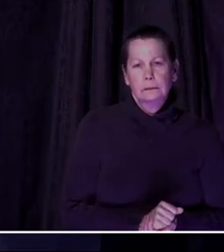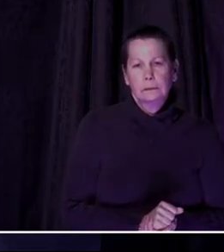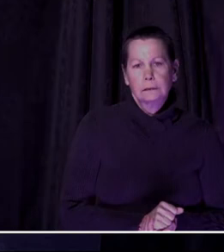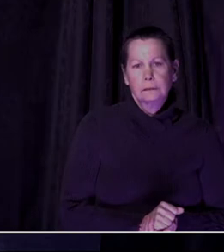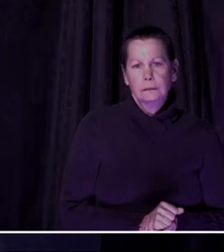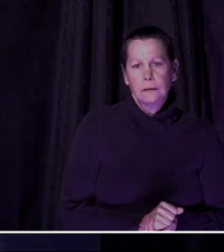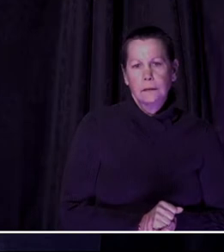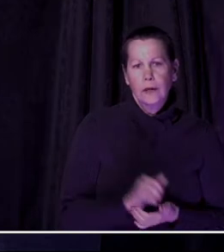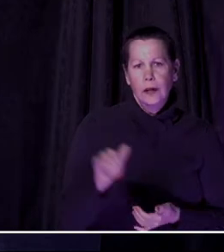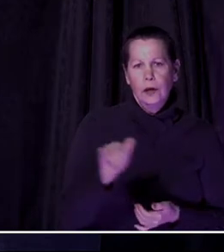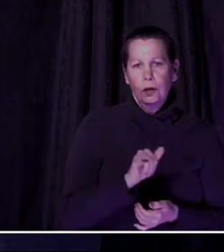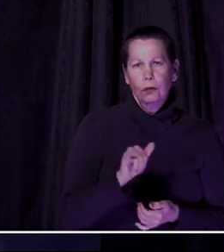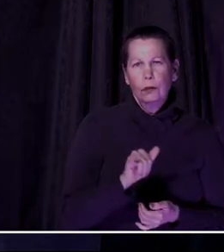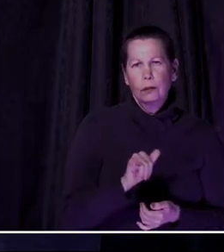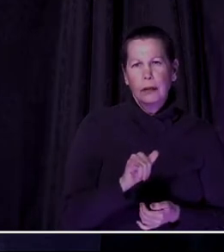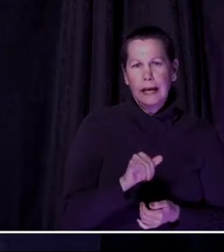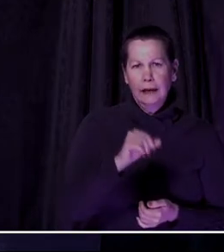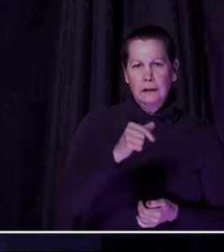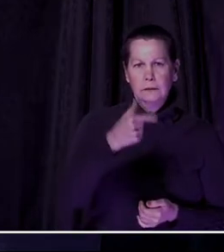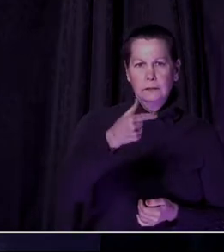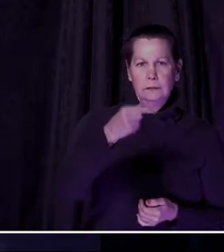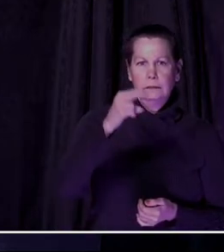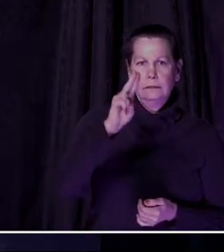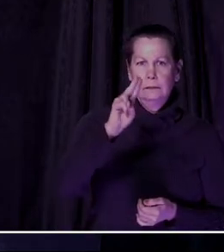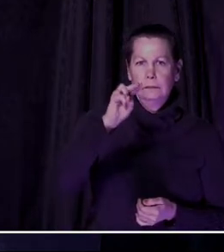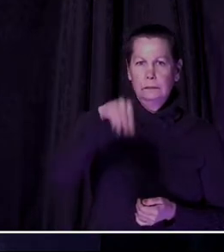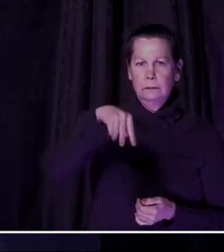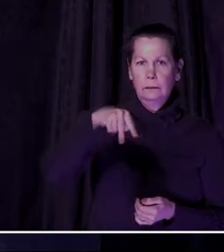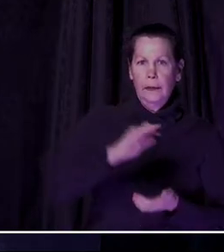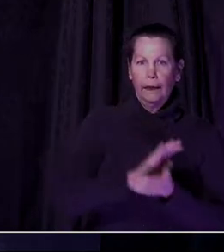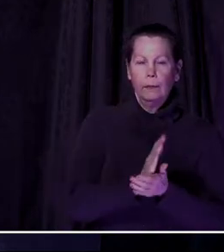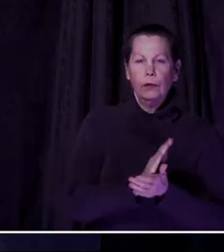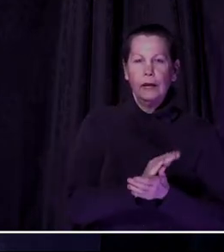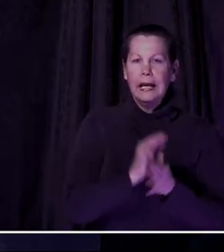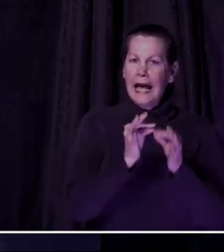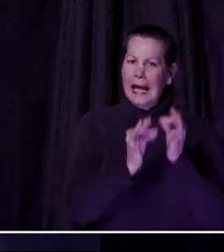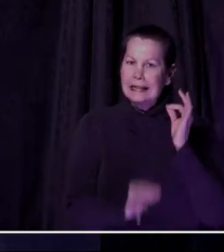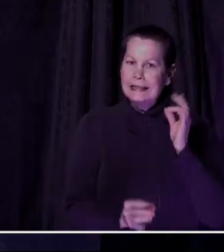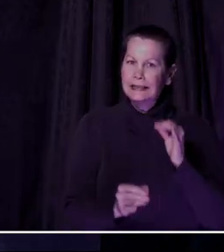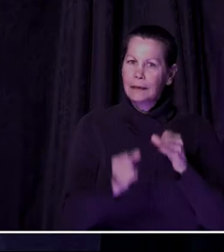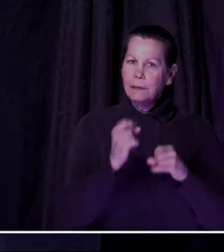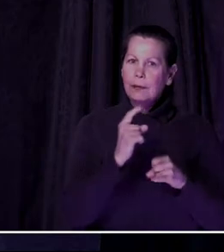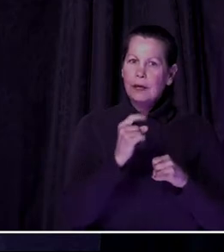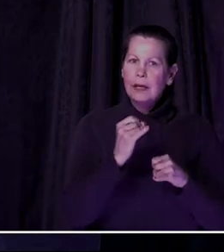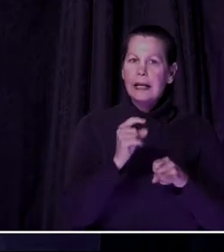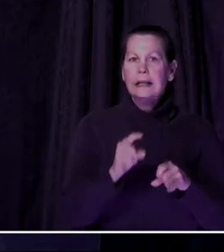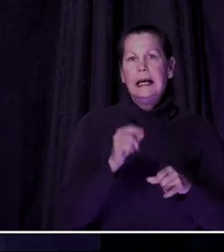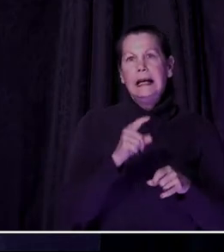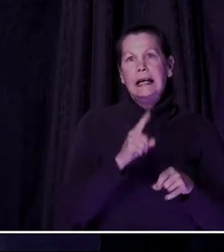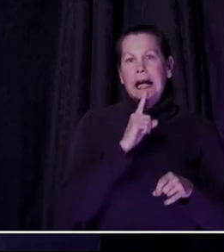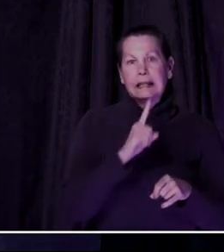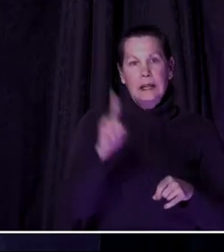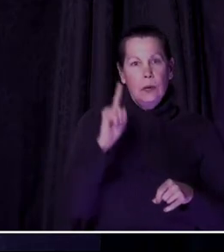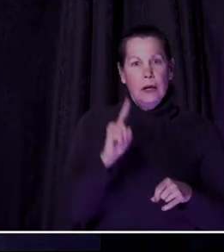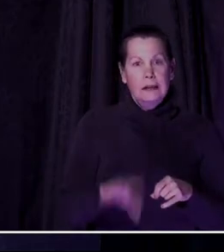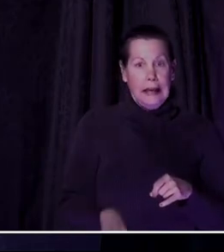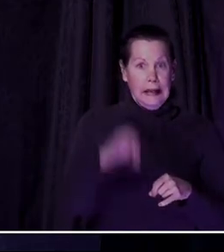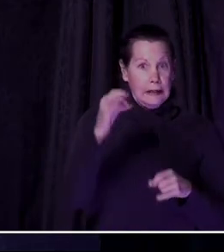And on Lifepoint, just like Gump, just like Forrest Gump the movie, as simple as he was, he